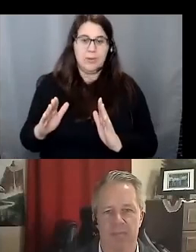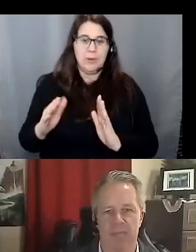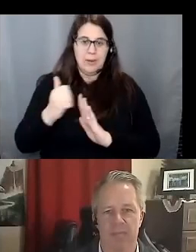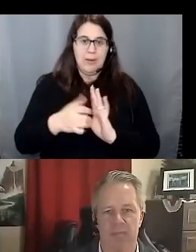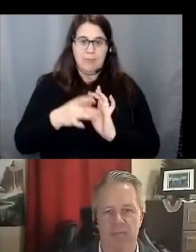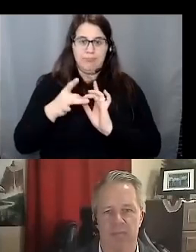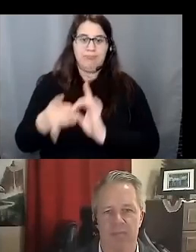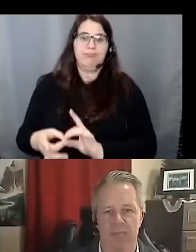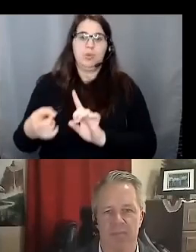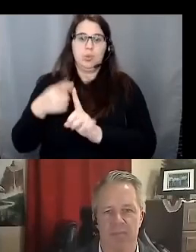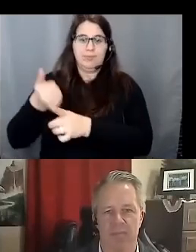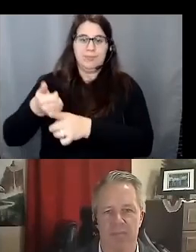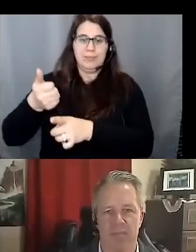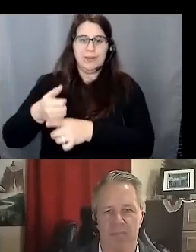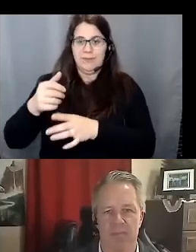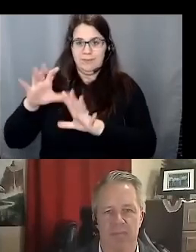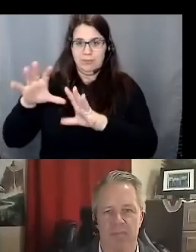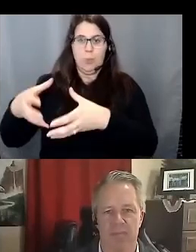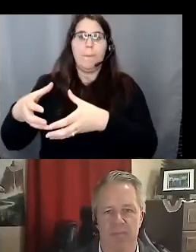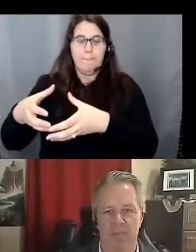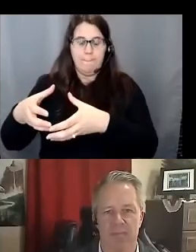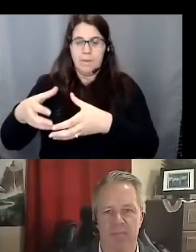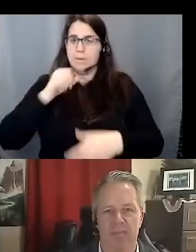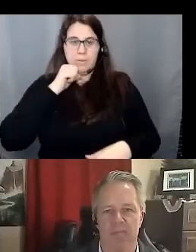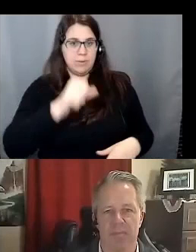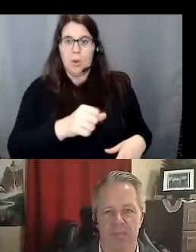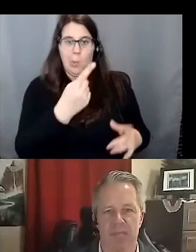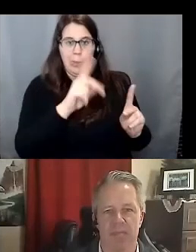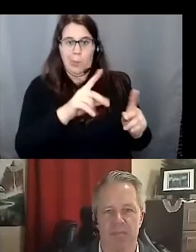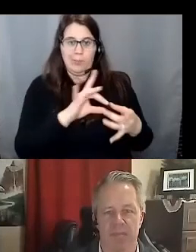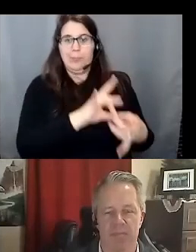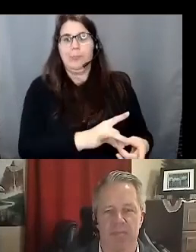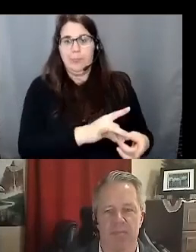the entity as opposed to a single individual. So this